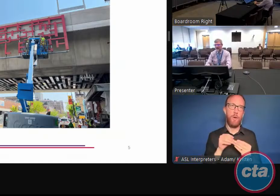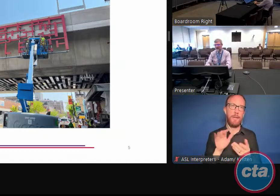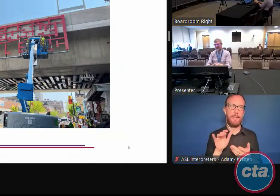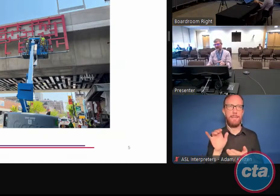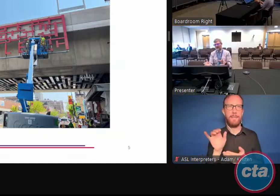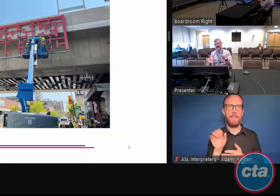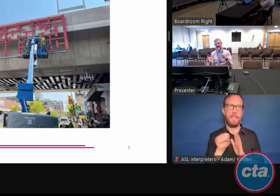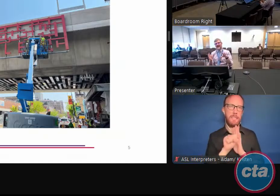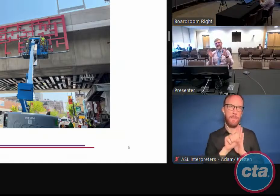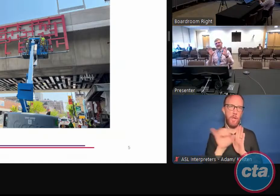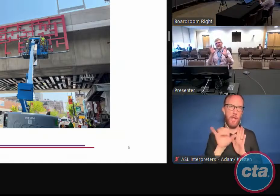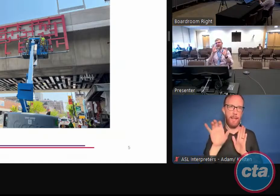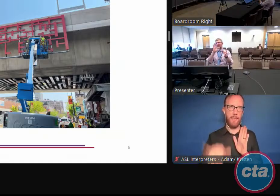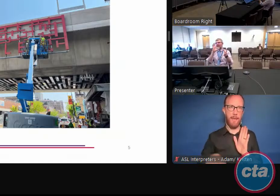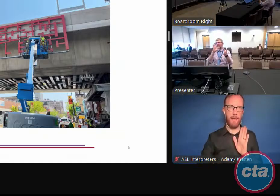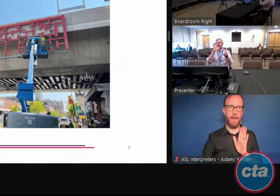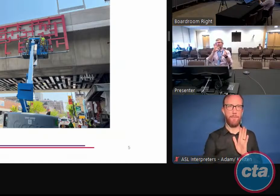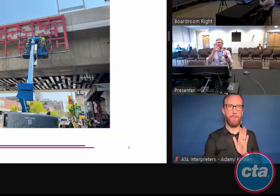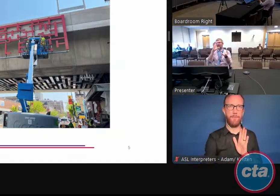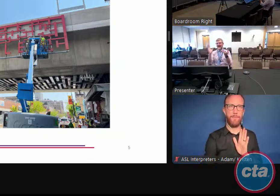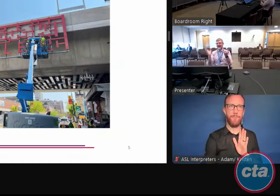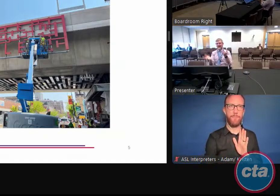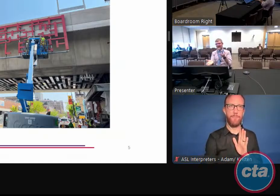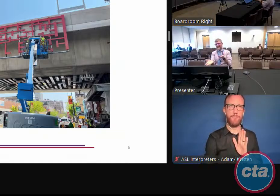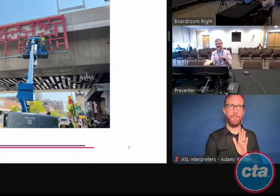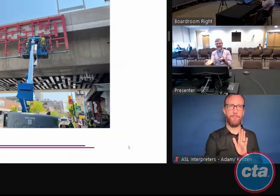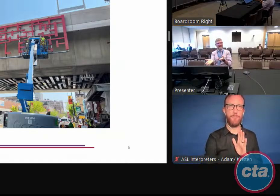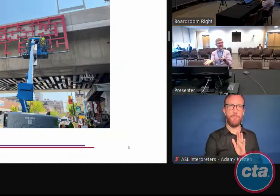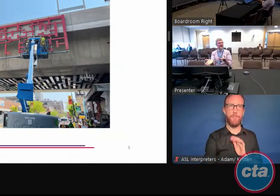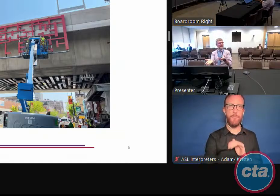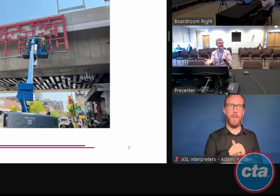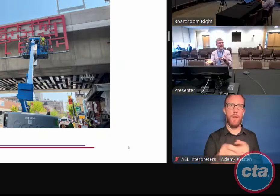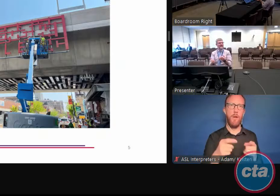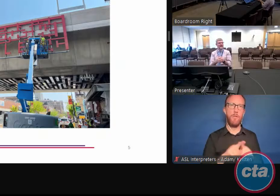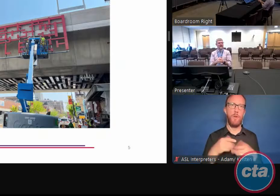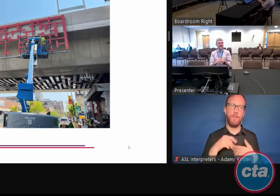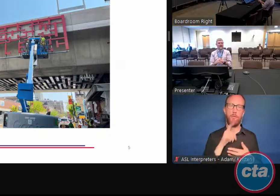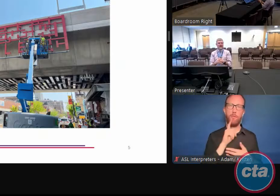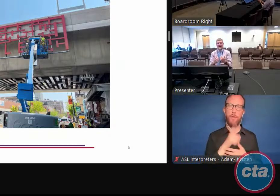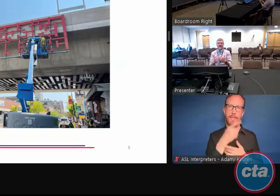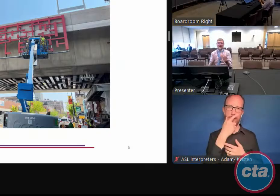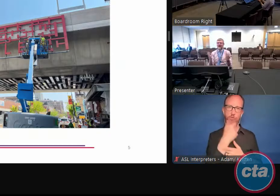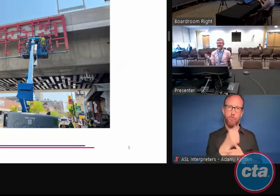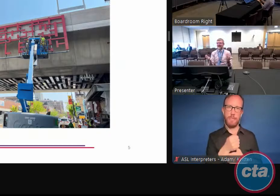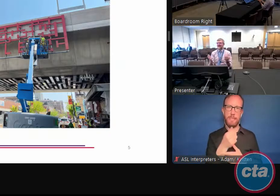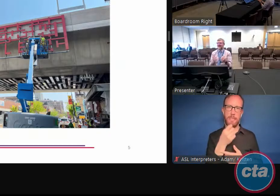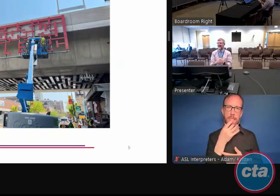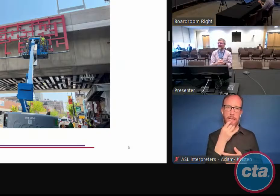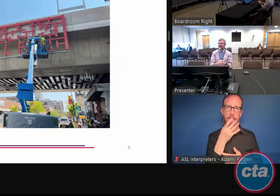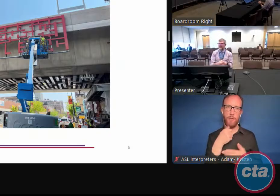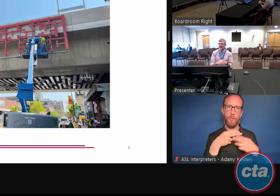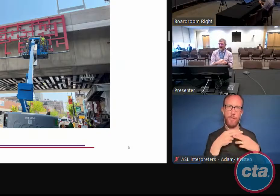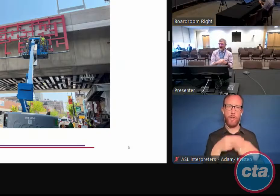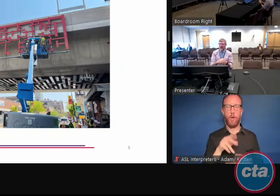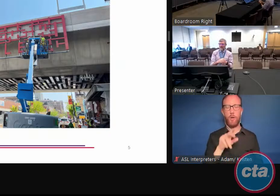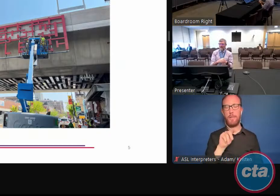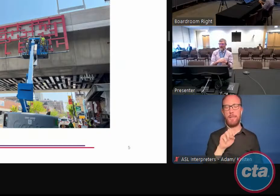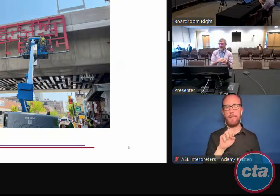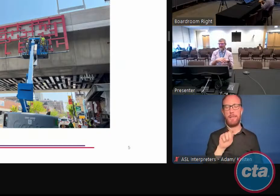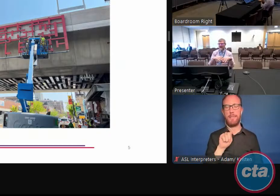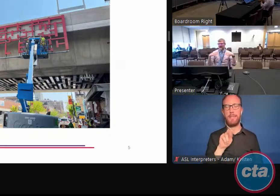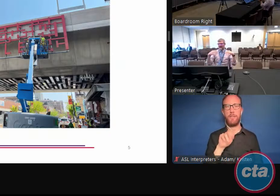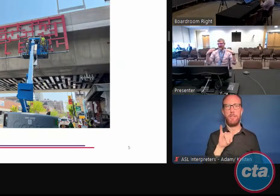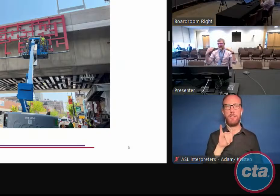that. It also has this really creative, interesting lighting. You can see it kind of on the underpass there. We commonly call it the Tetris lighting.